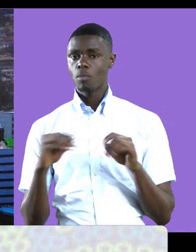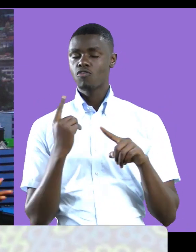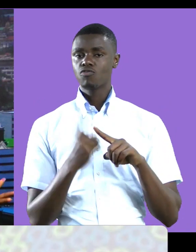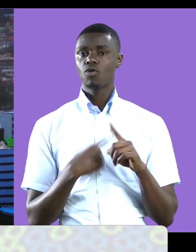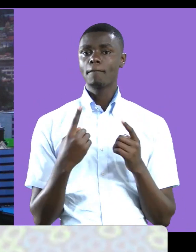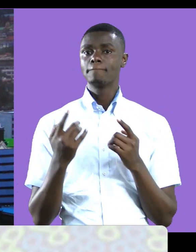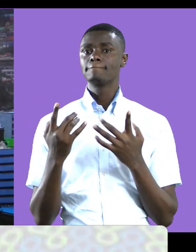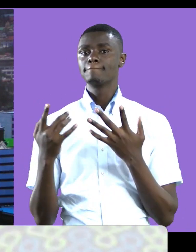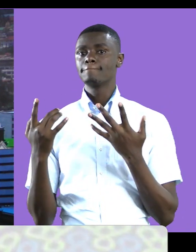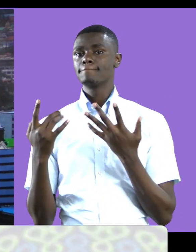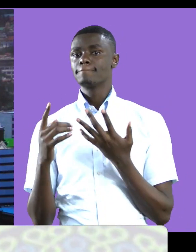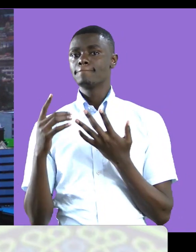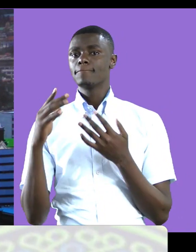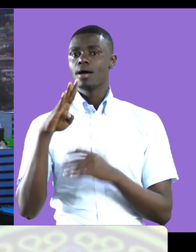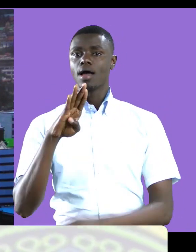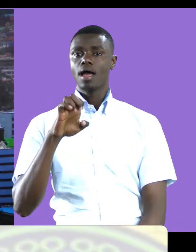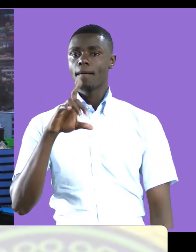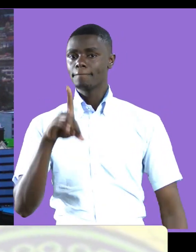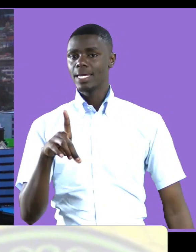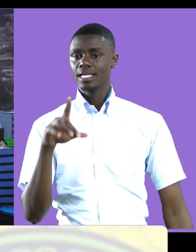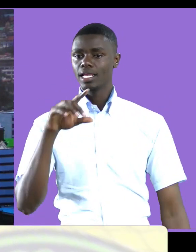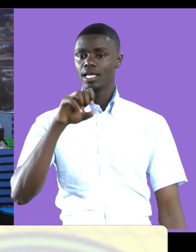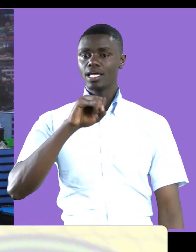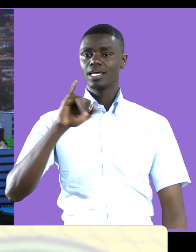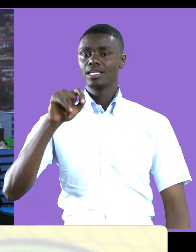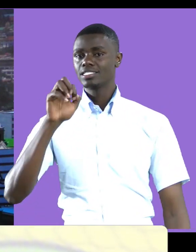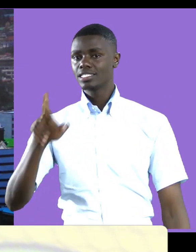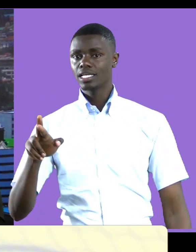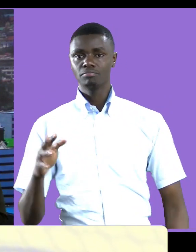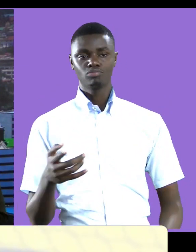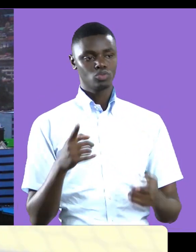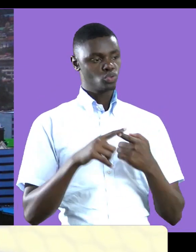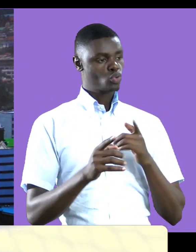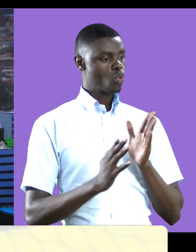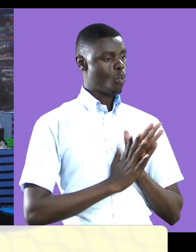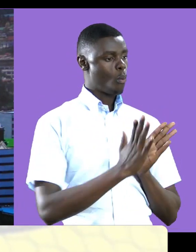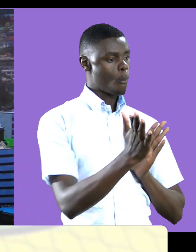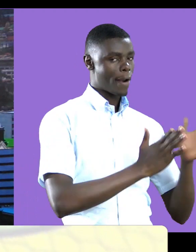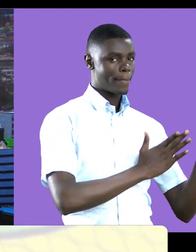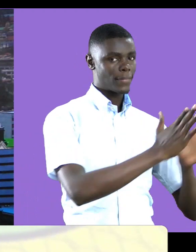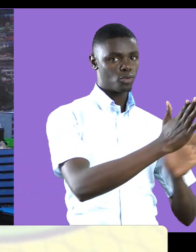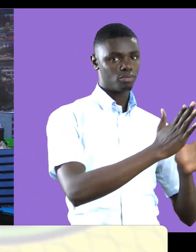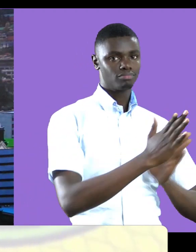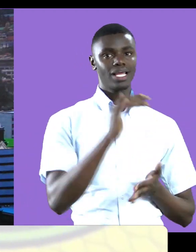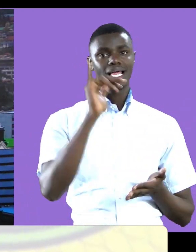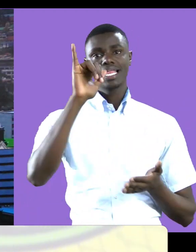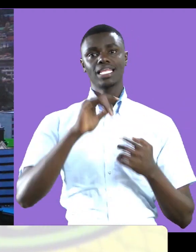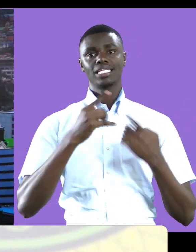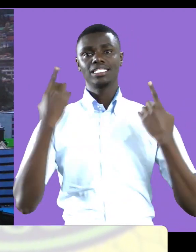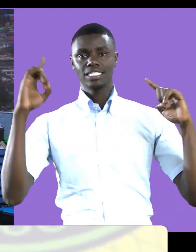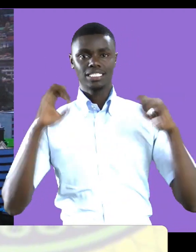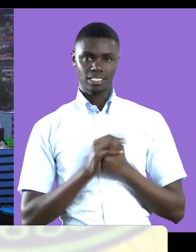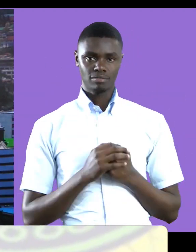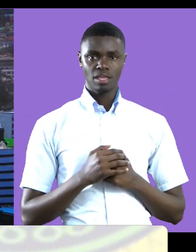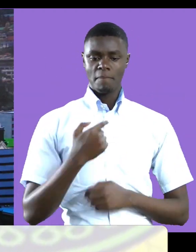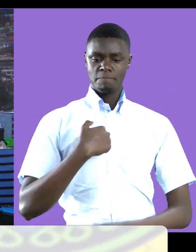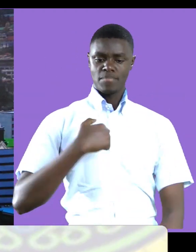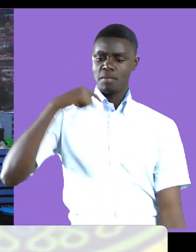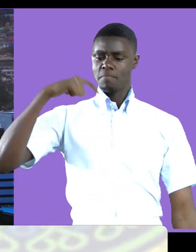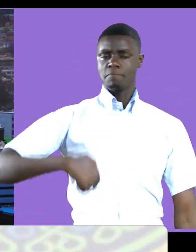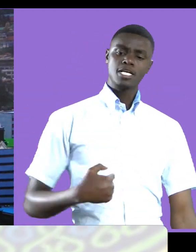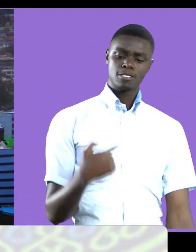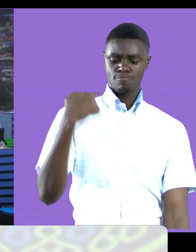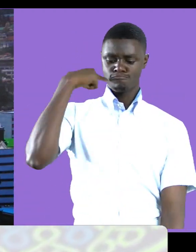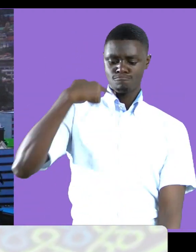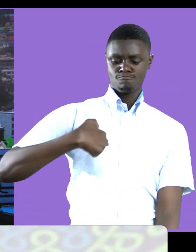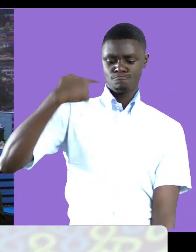success. Kabisa. Hata kama umeishi huko kule nothing. Success must. Ni lazima nipige kifua. Success lazima zime come